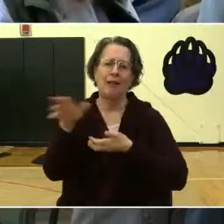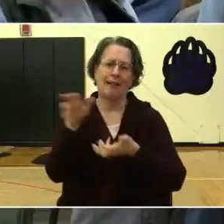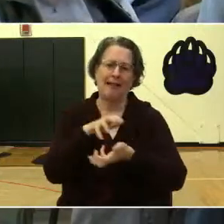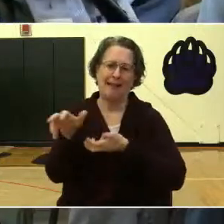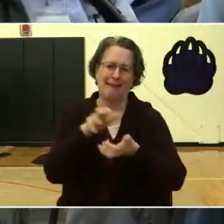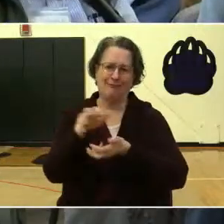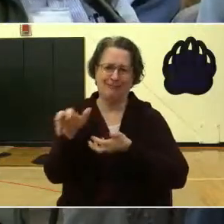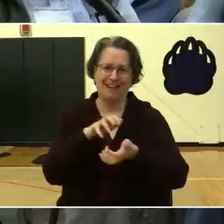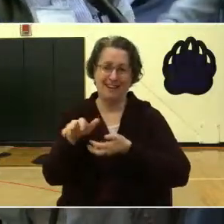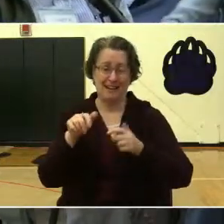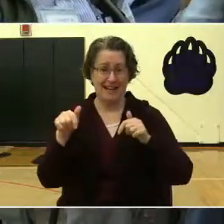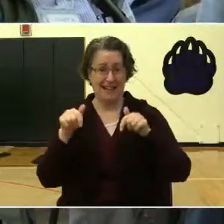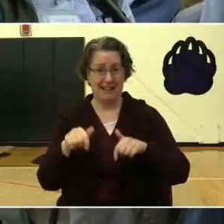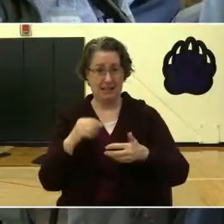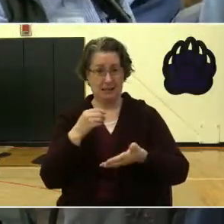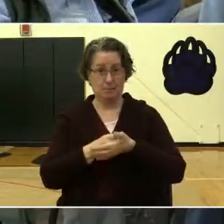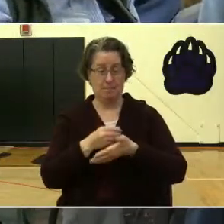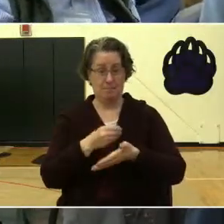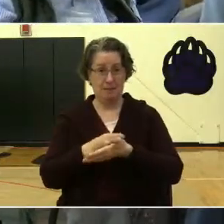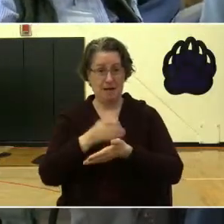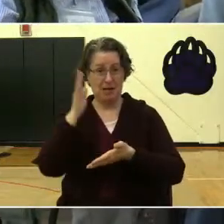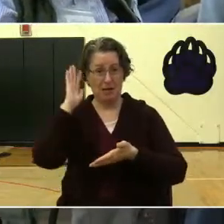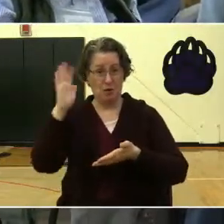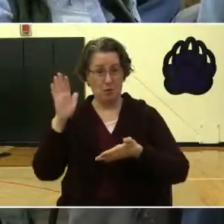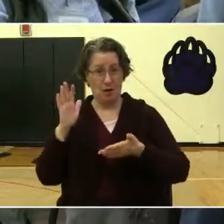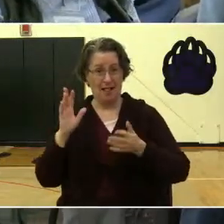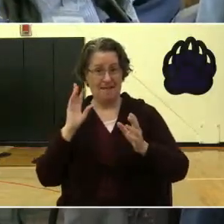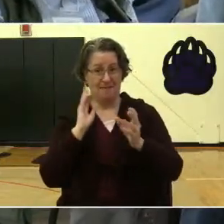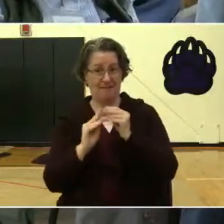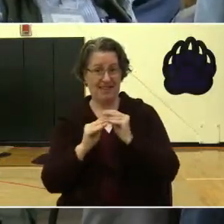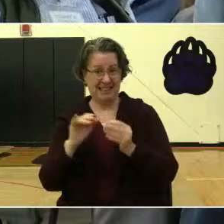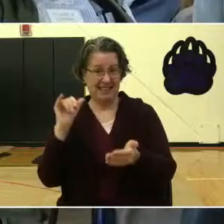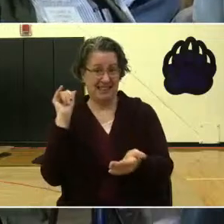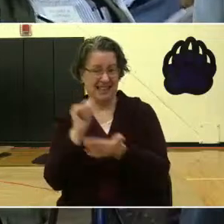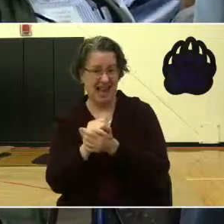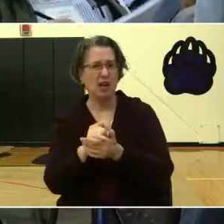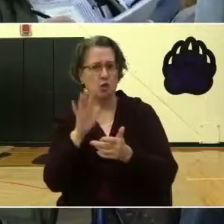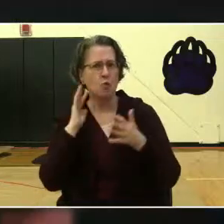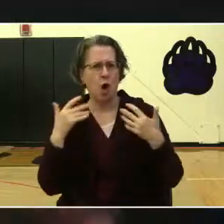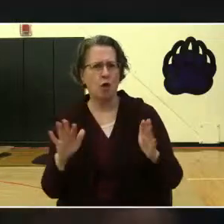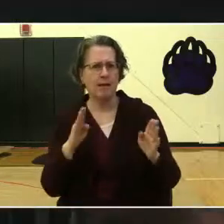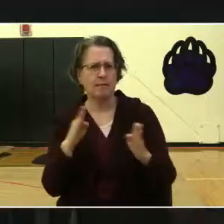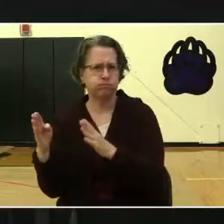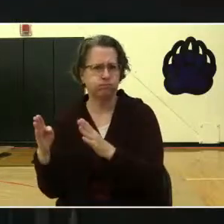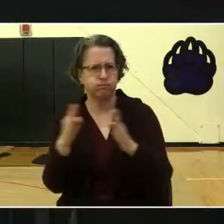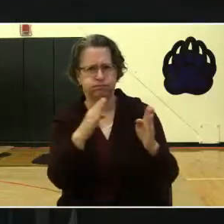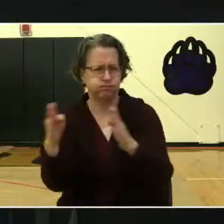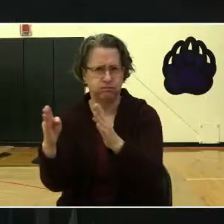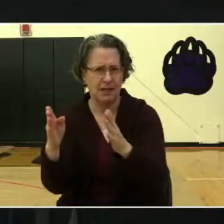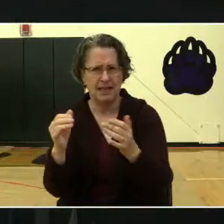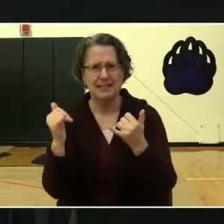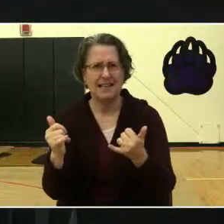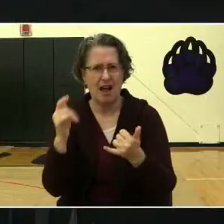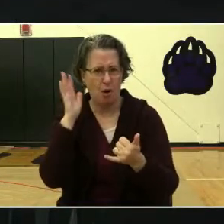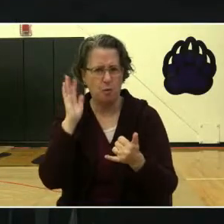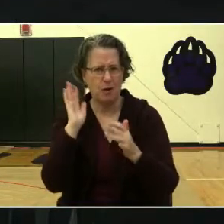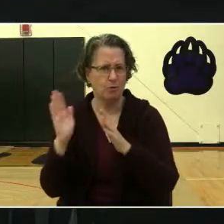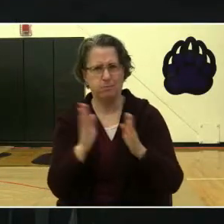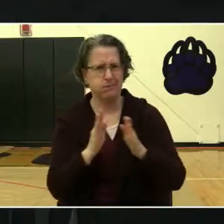do uh I don't know if that's Germaine or not but I just want to ask the question well it's not really